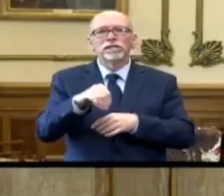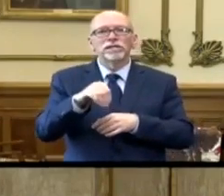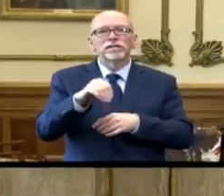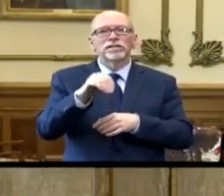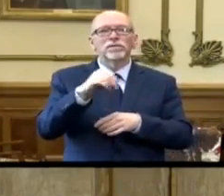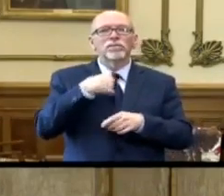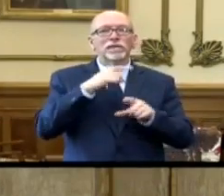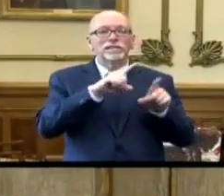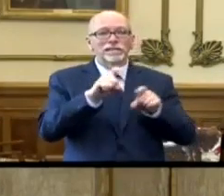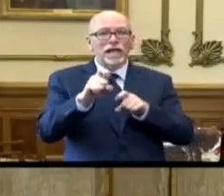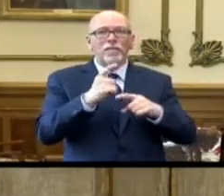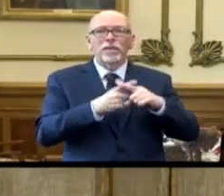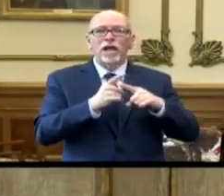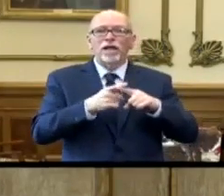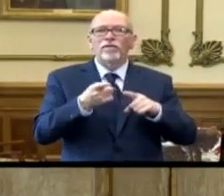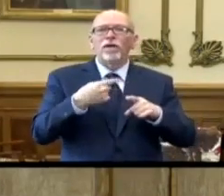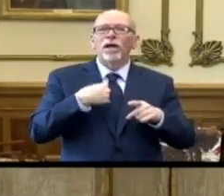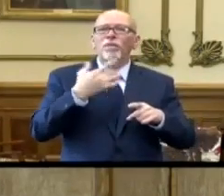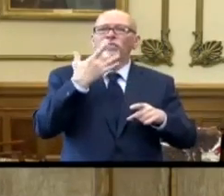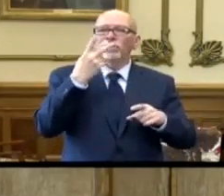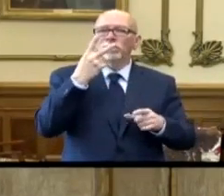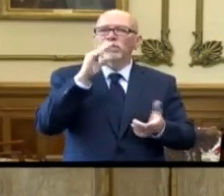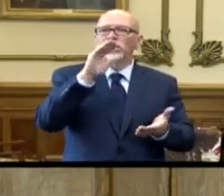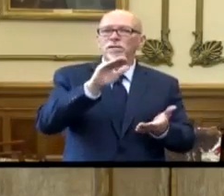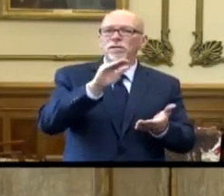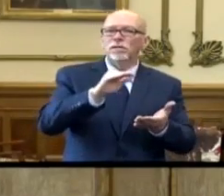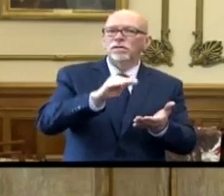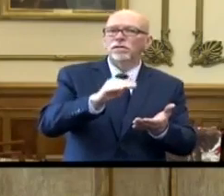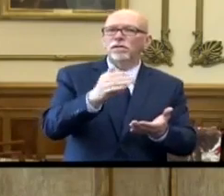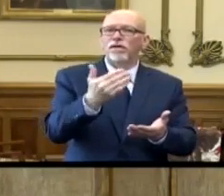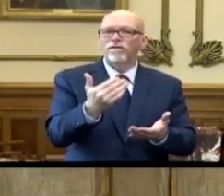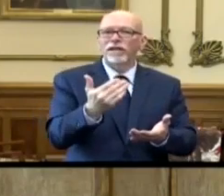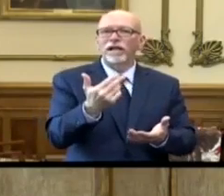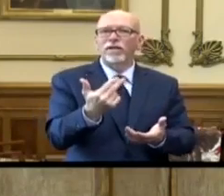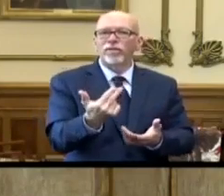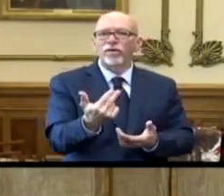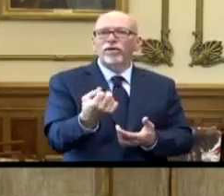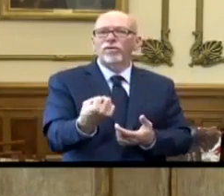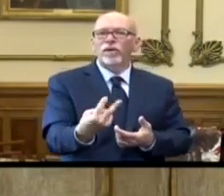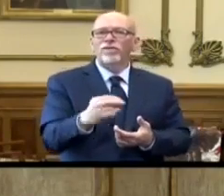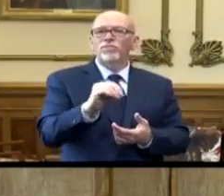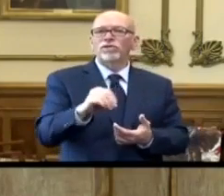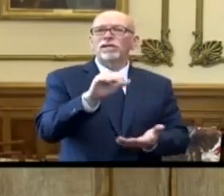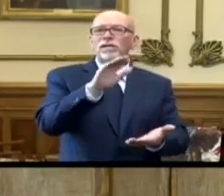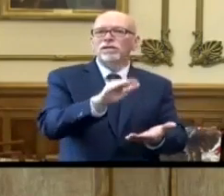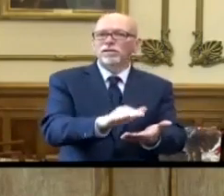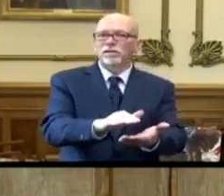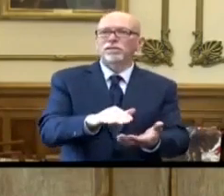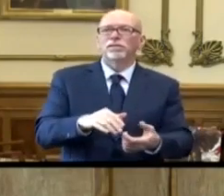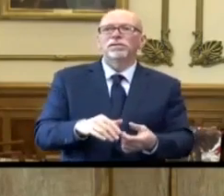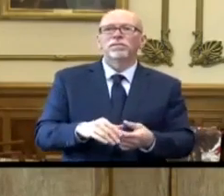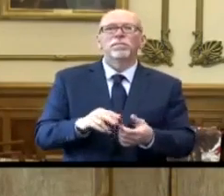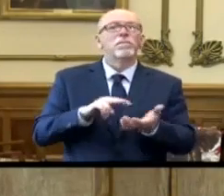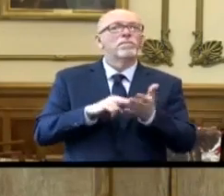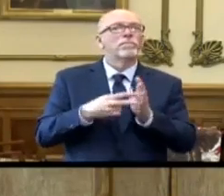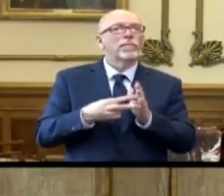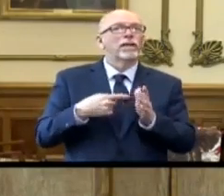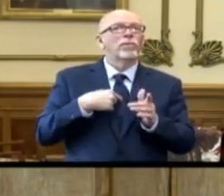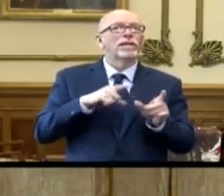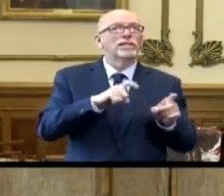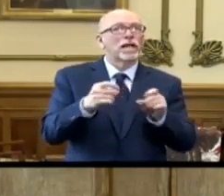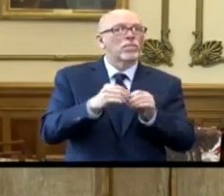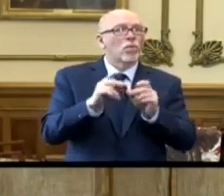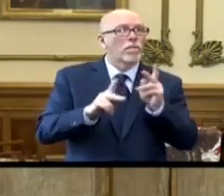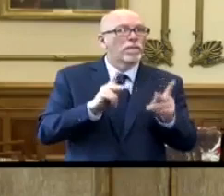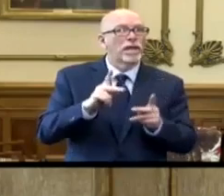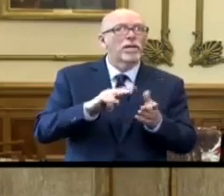of those cases coming back positive, we start to see that drop down into the 15%, 13%, 12%. Not only does that mean we're testing more